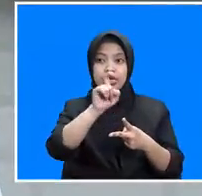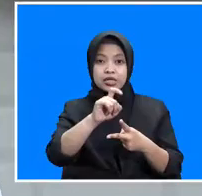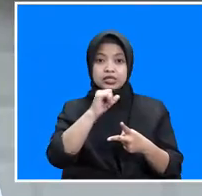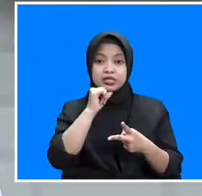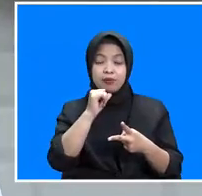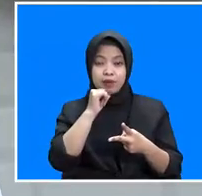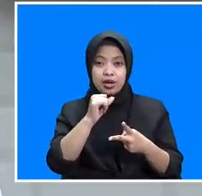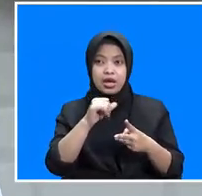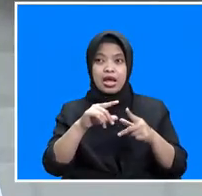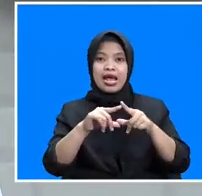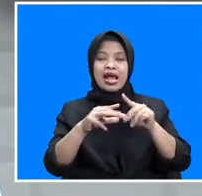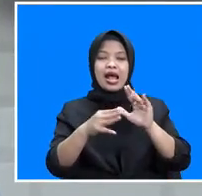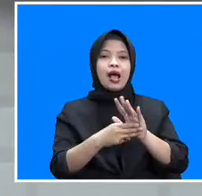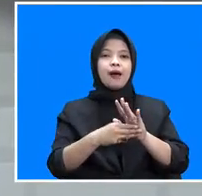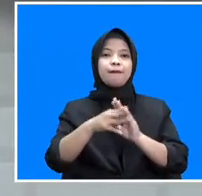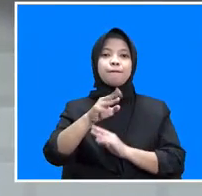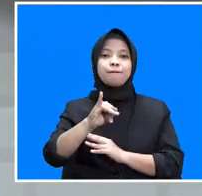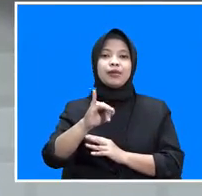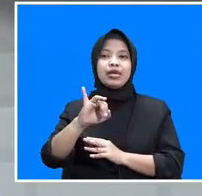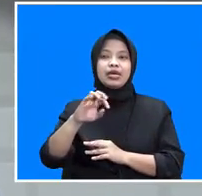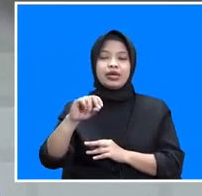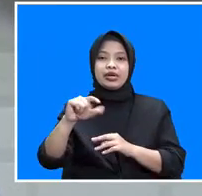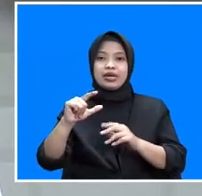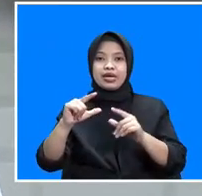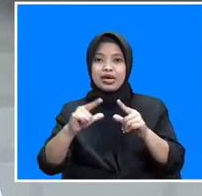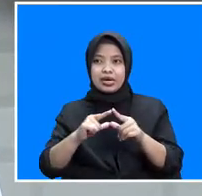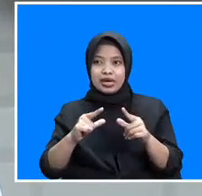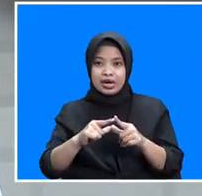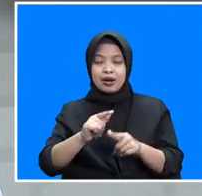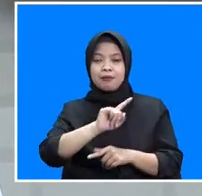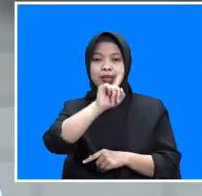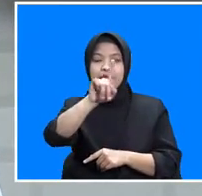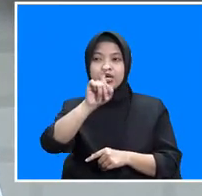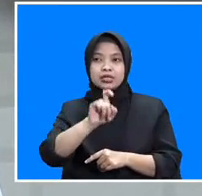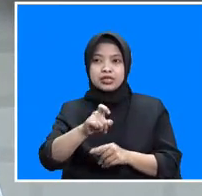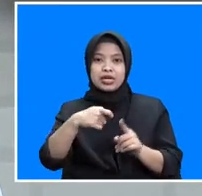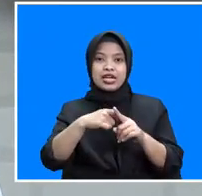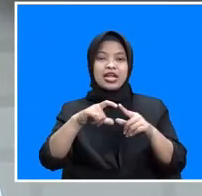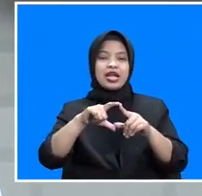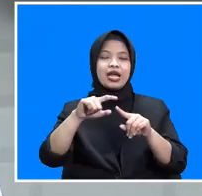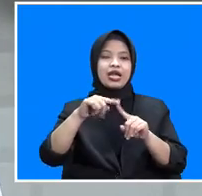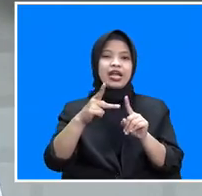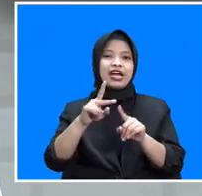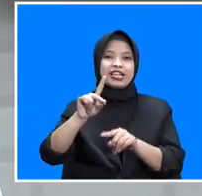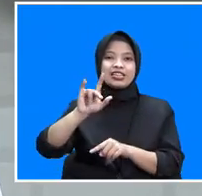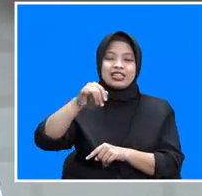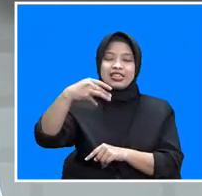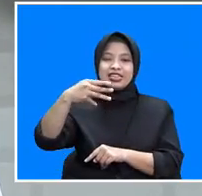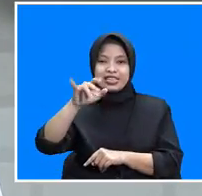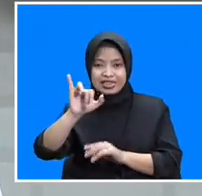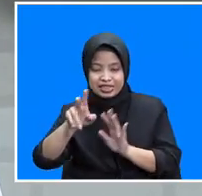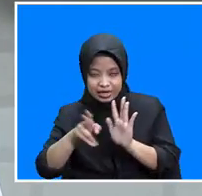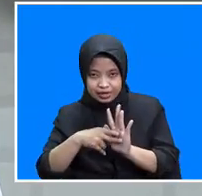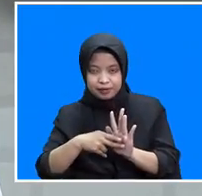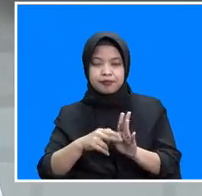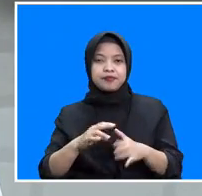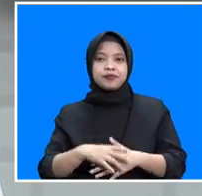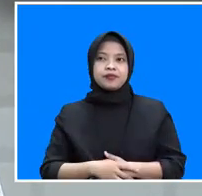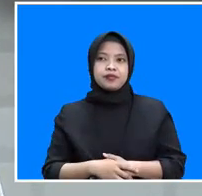from Amira. Amira is asking a question to Catherine. What are